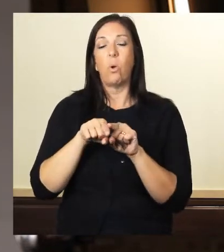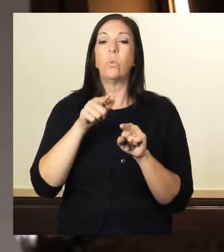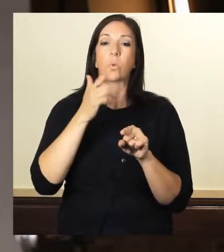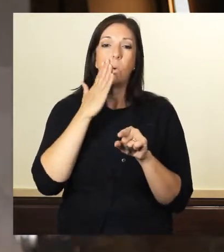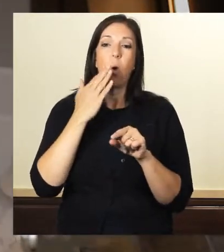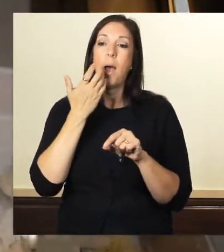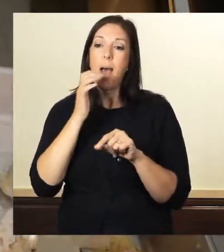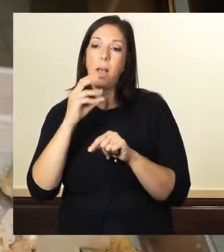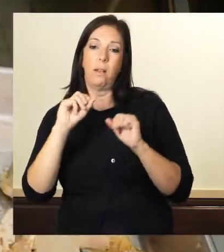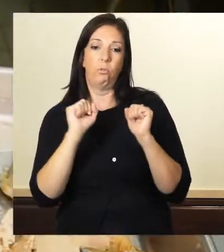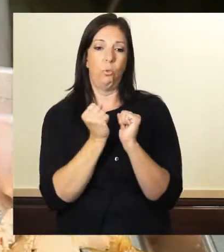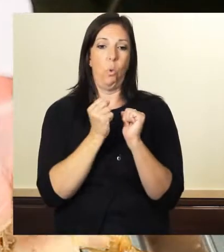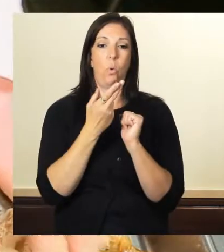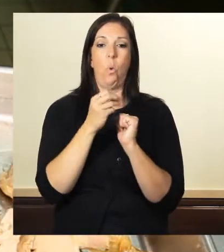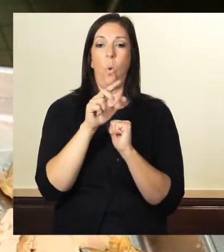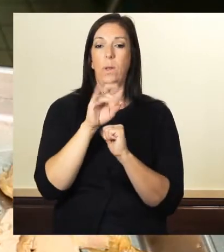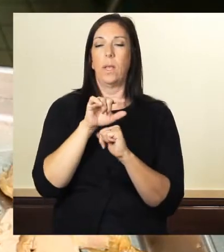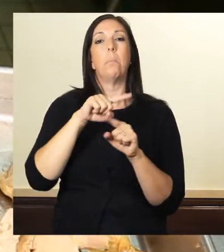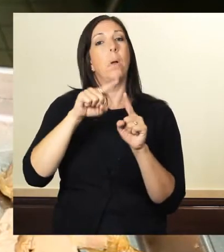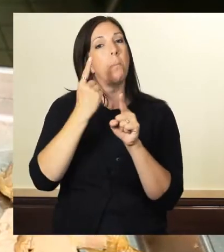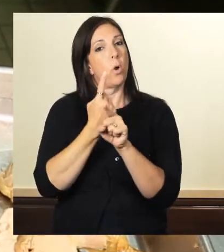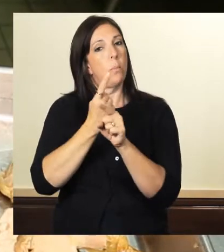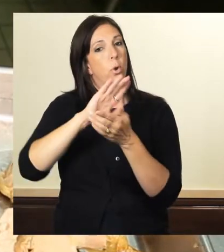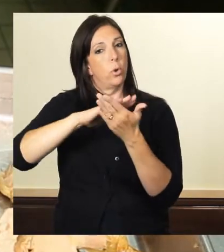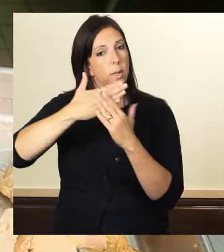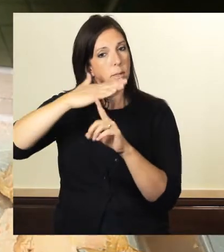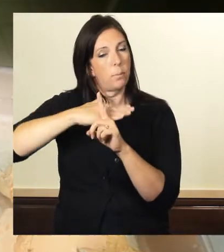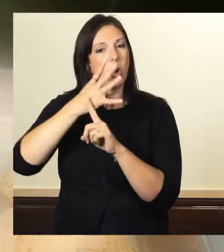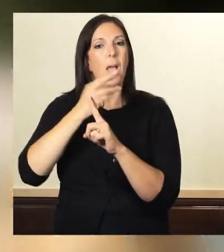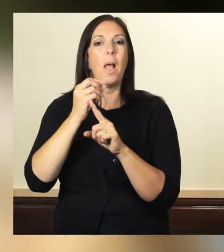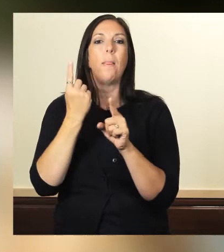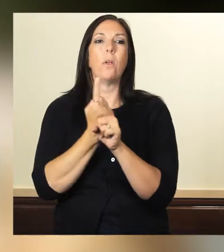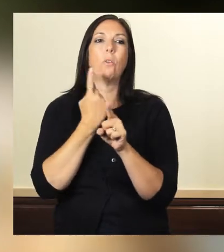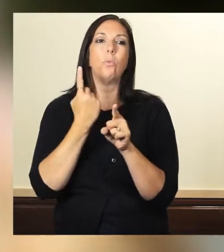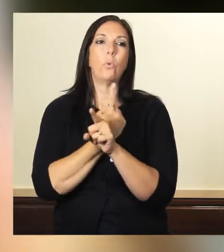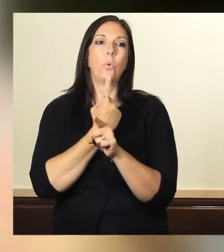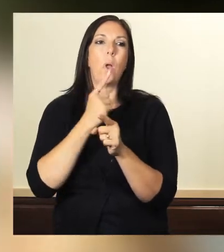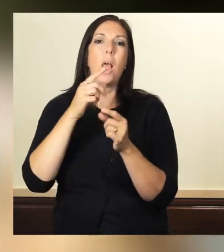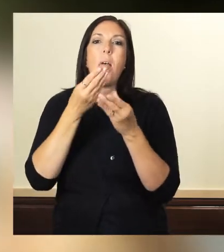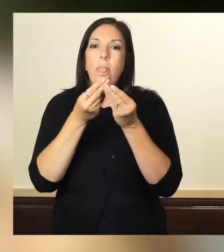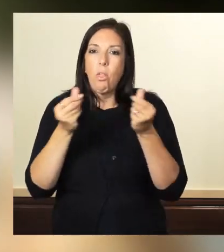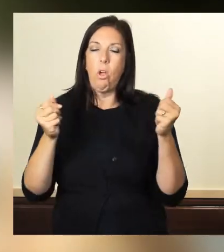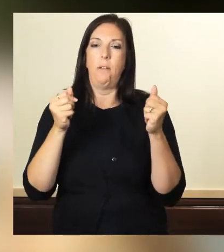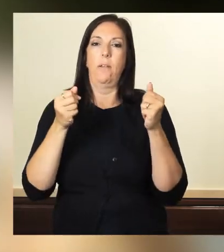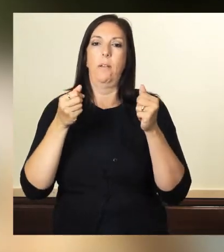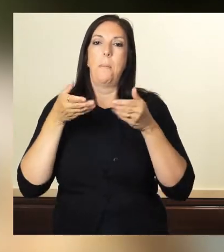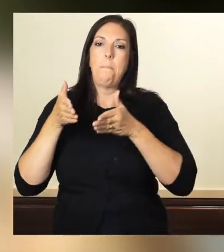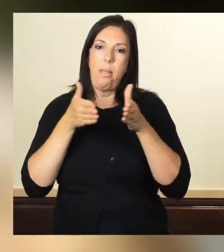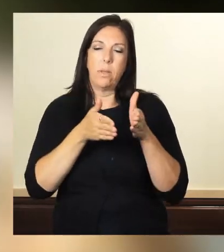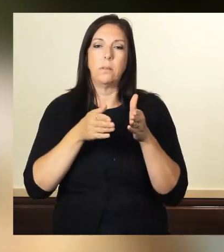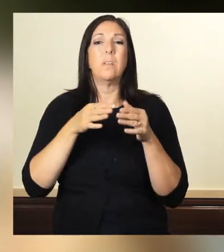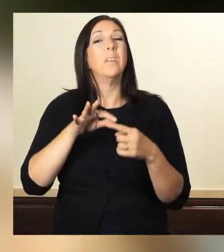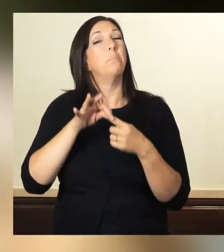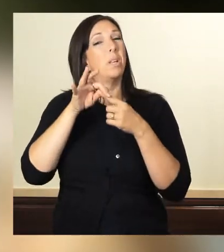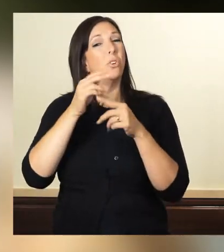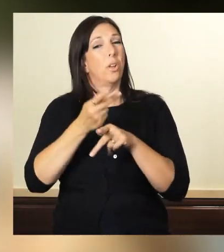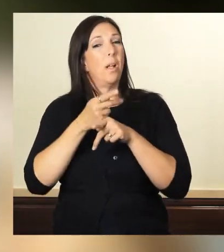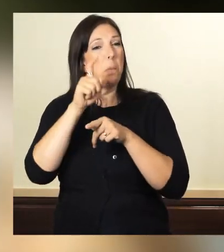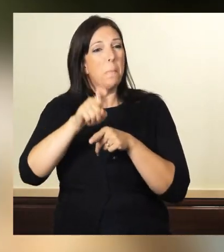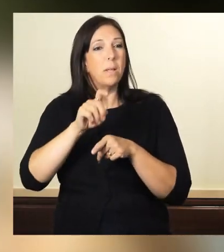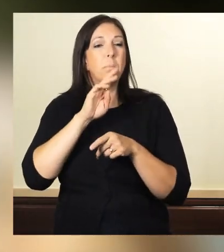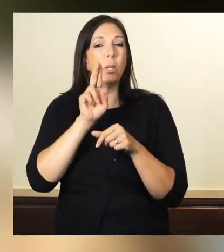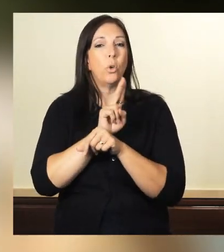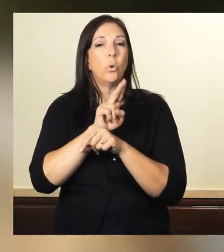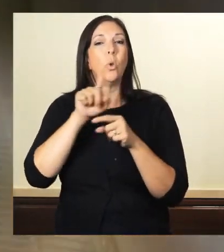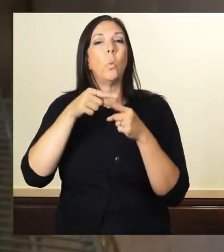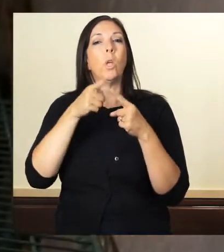the correct thawing techniques, special care must be taken when cooling unserved leftovers or storing